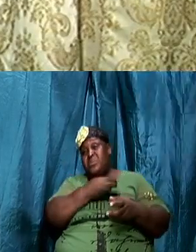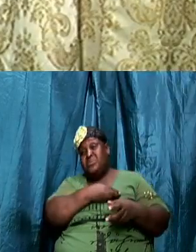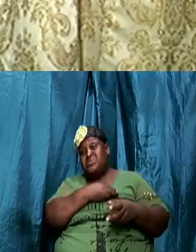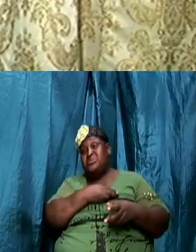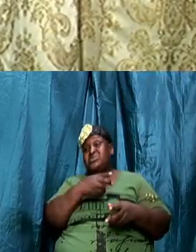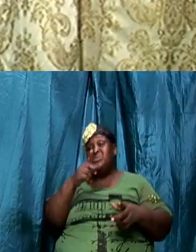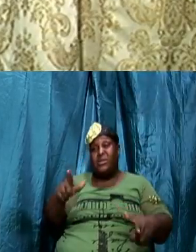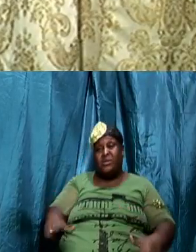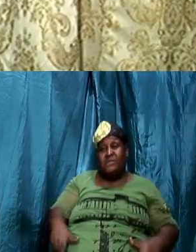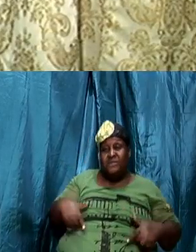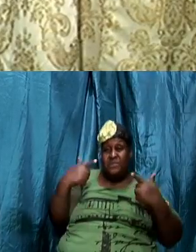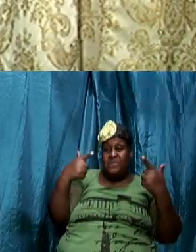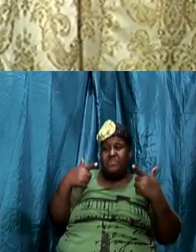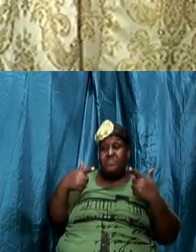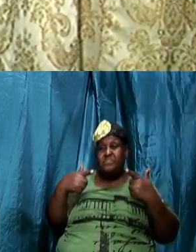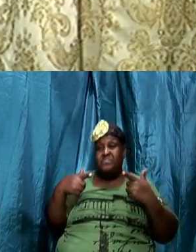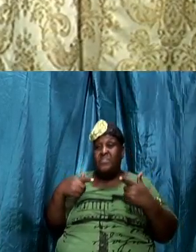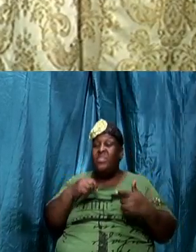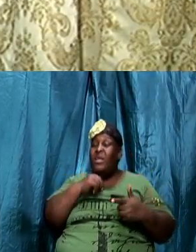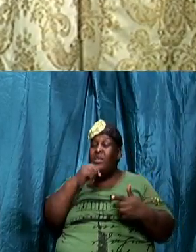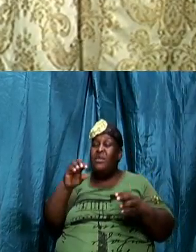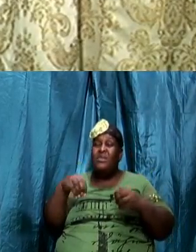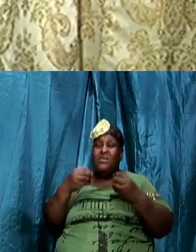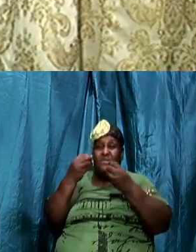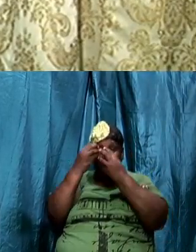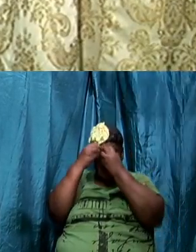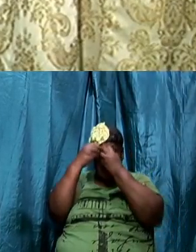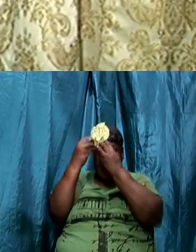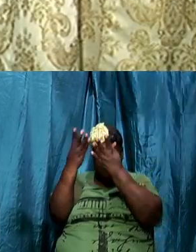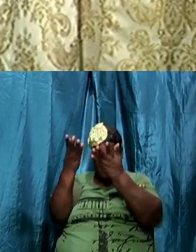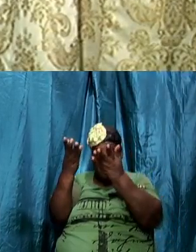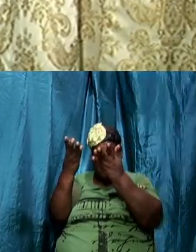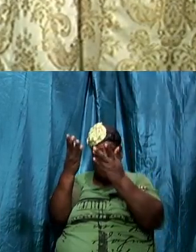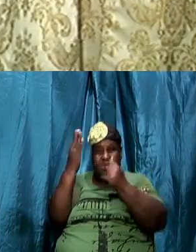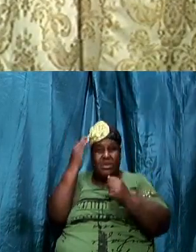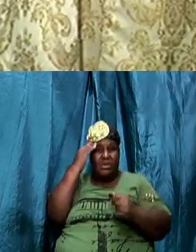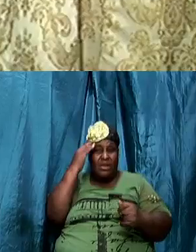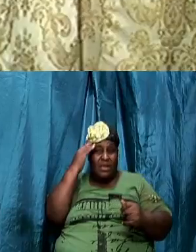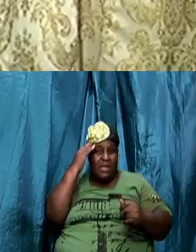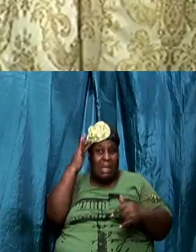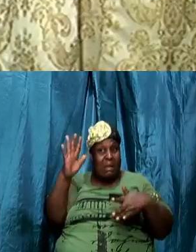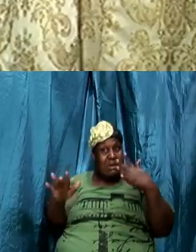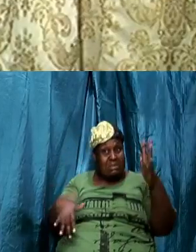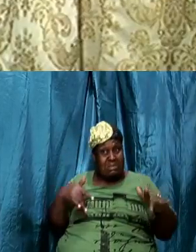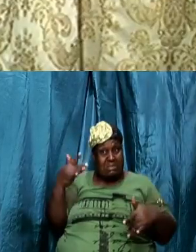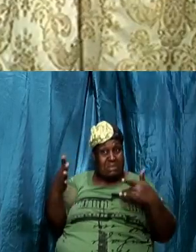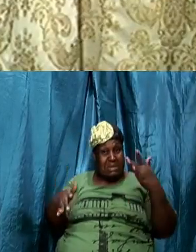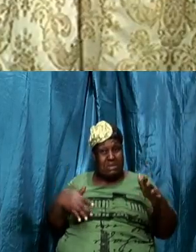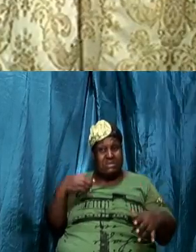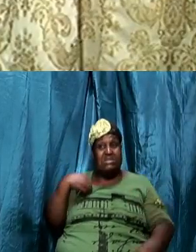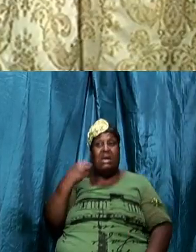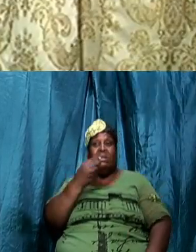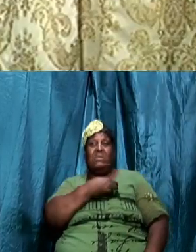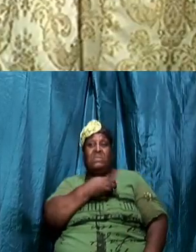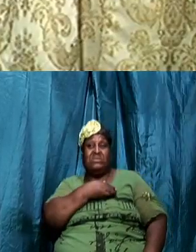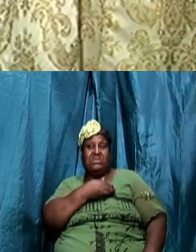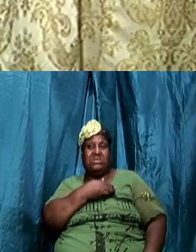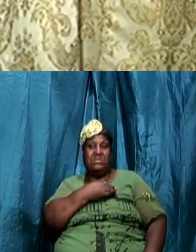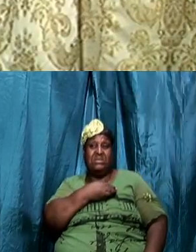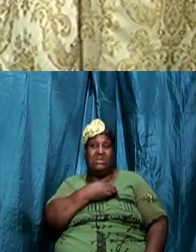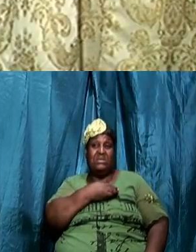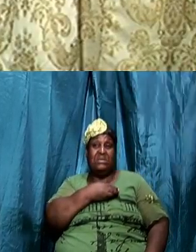knowledge now and information that excite and incite us. Like when we're talking, as we said last week,